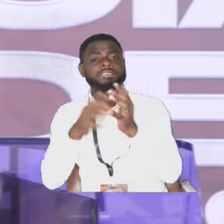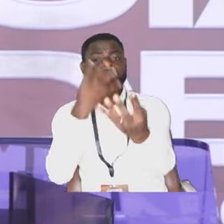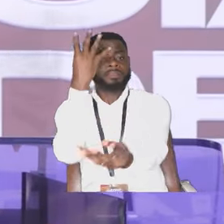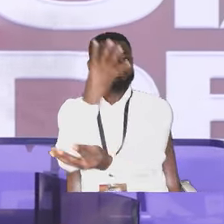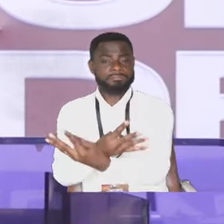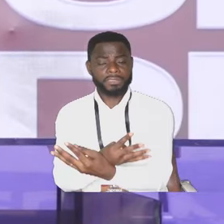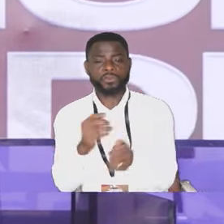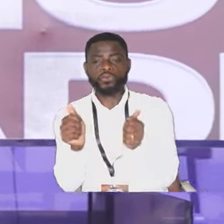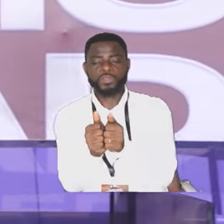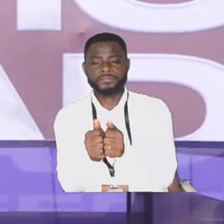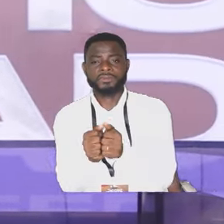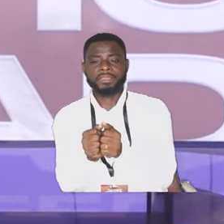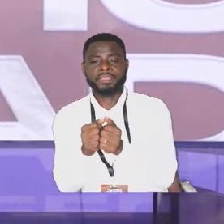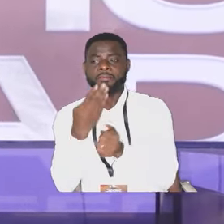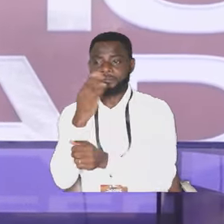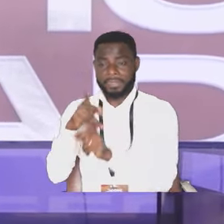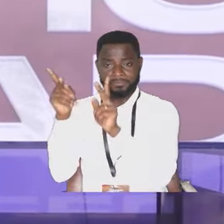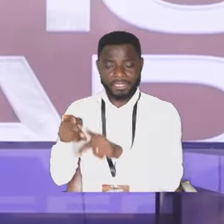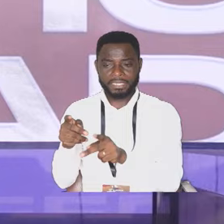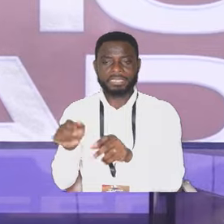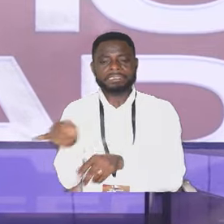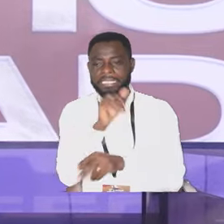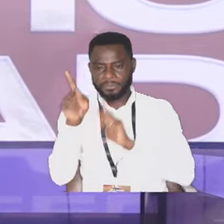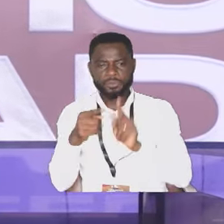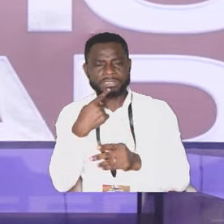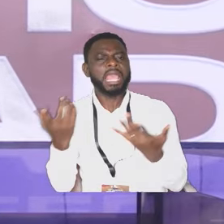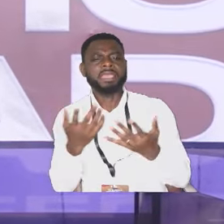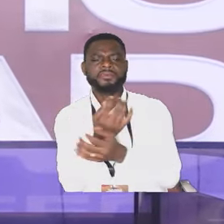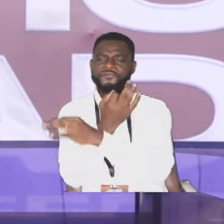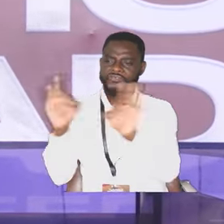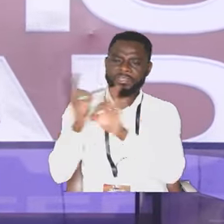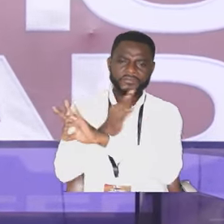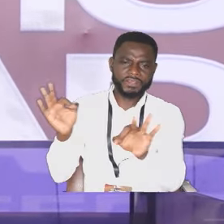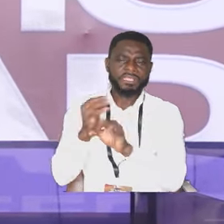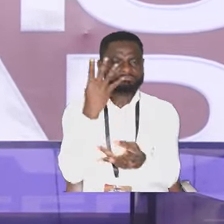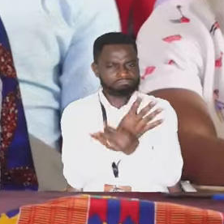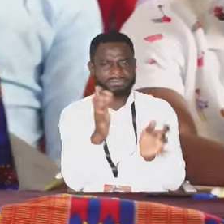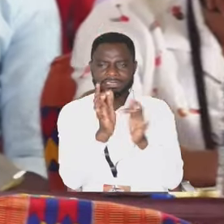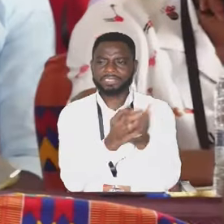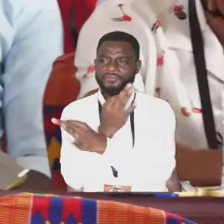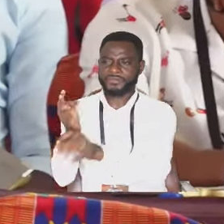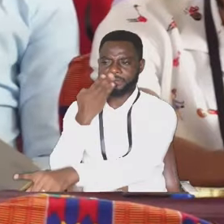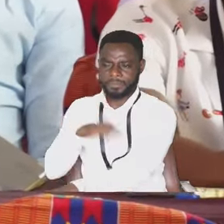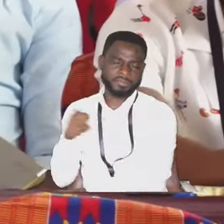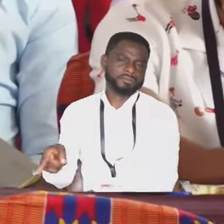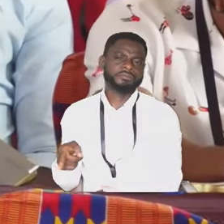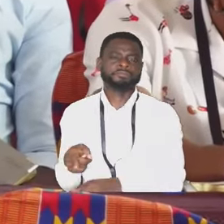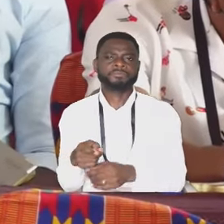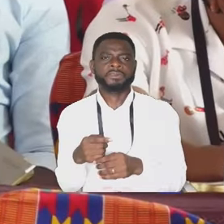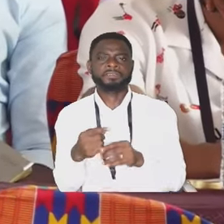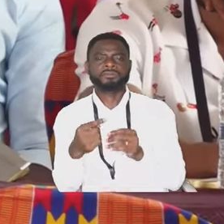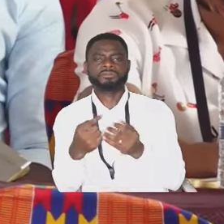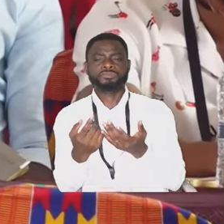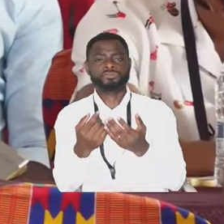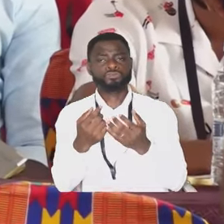the same people say that they should crucify Jesus and leave the criminal for them. So I just want to have you have this picture so that you understand